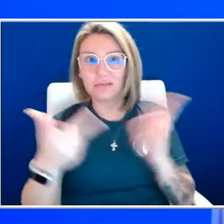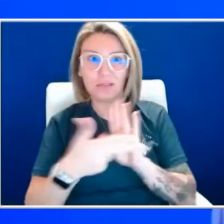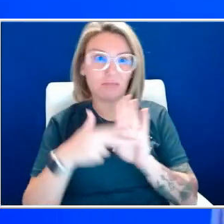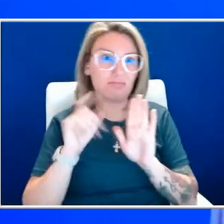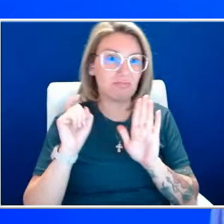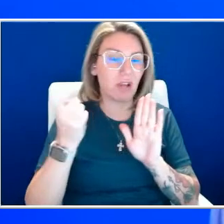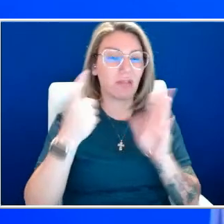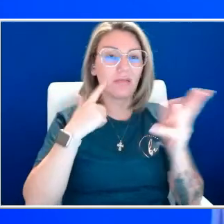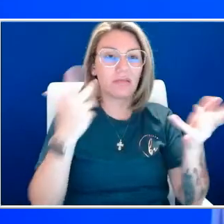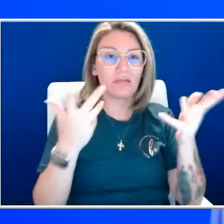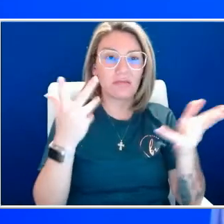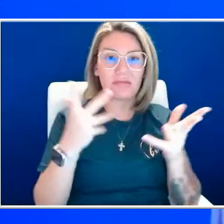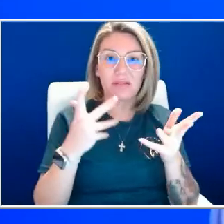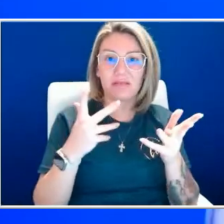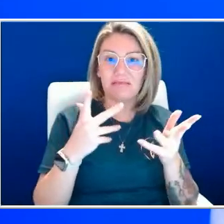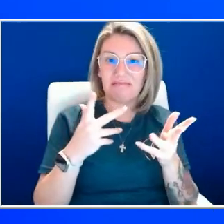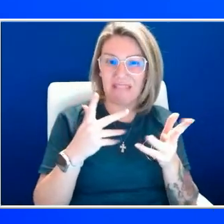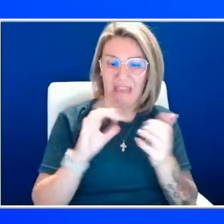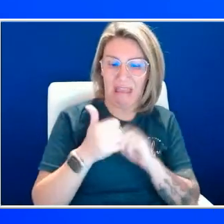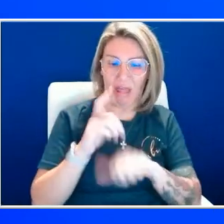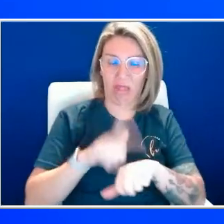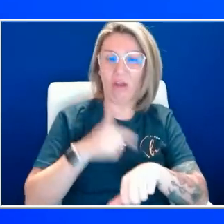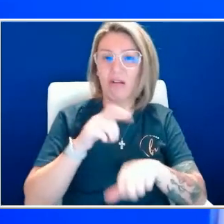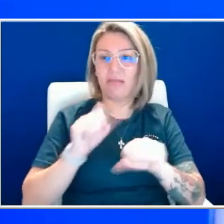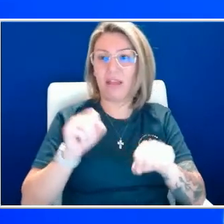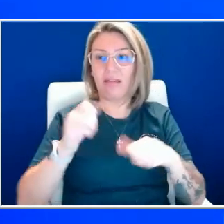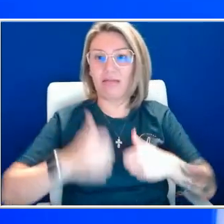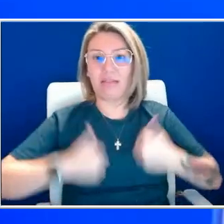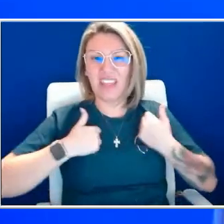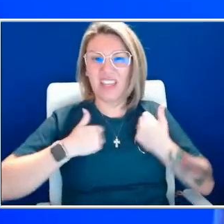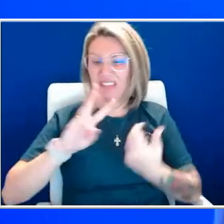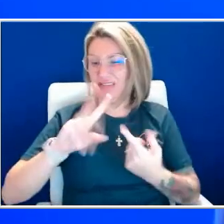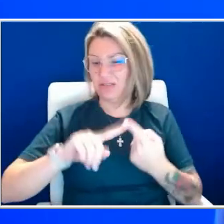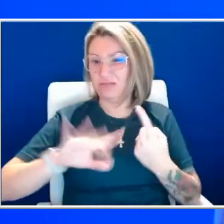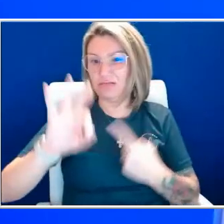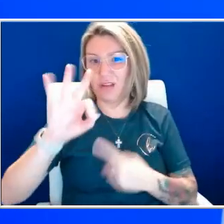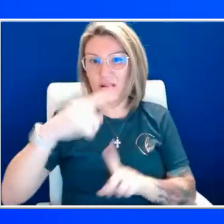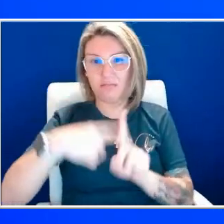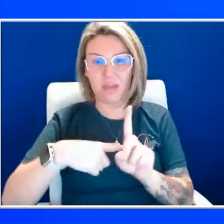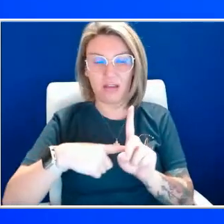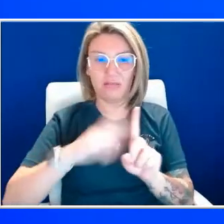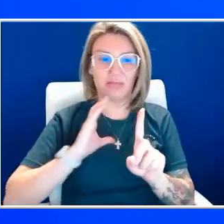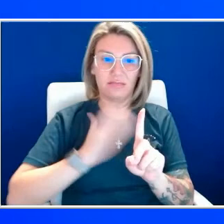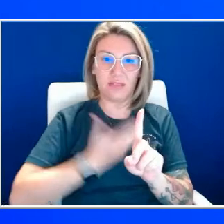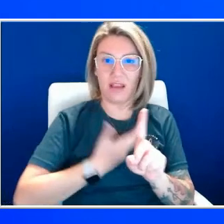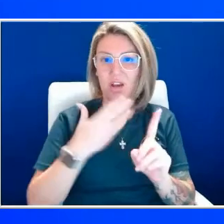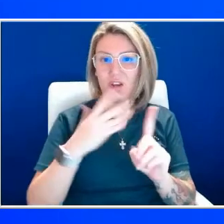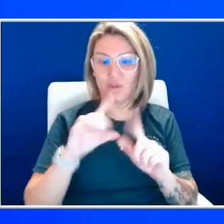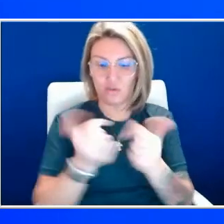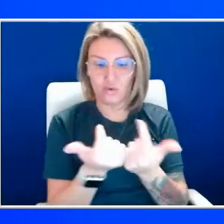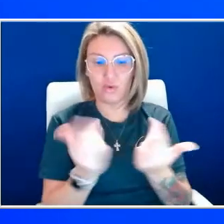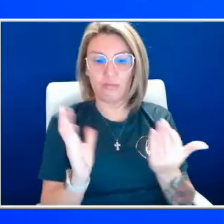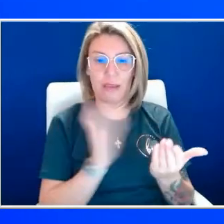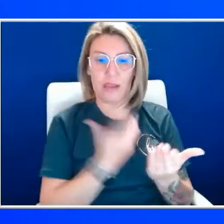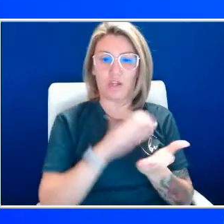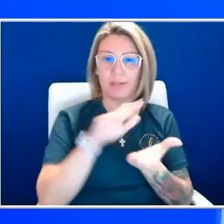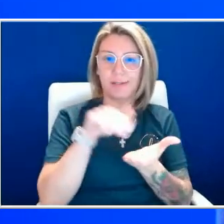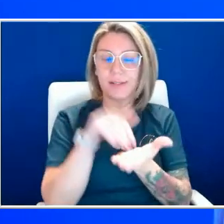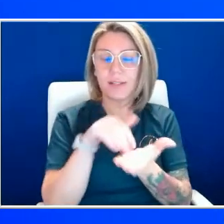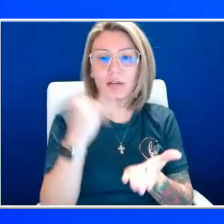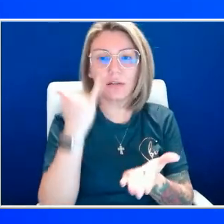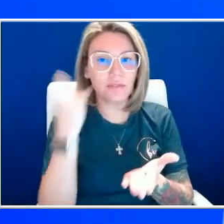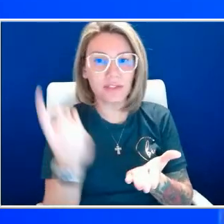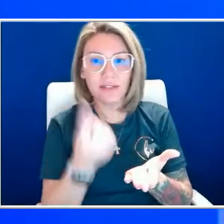it's about 6 to 9 months. And again, even our group looked at it in our center. If somebody is on